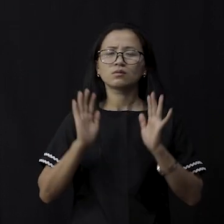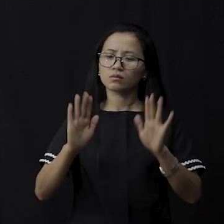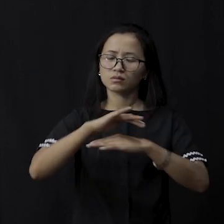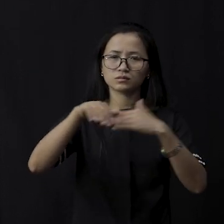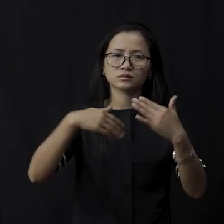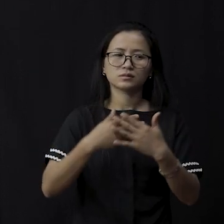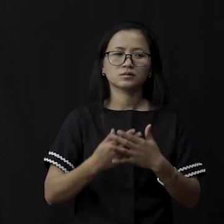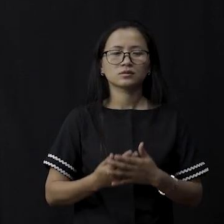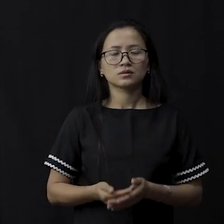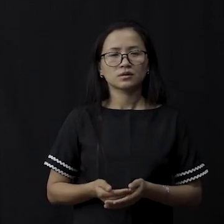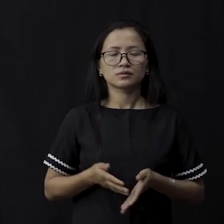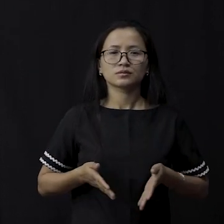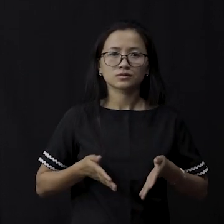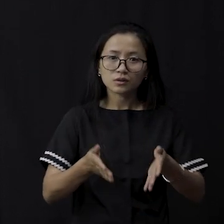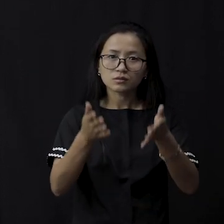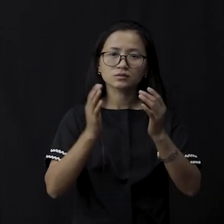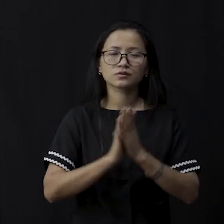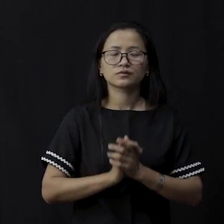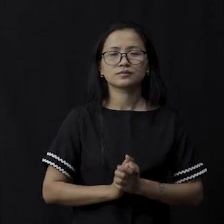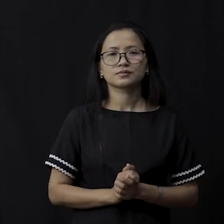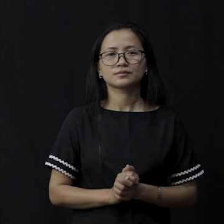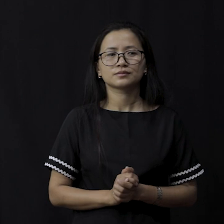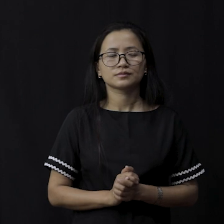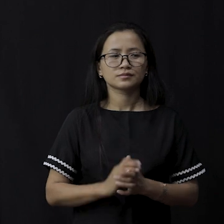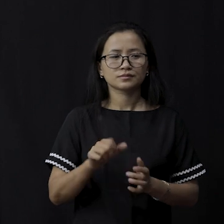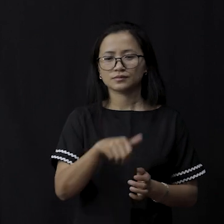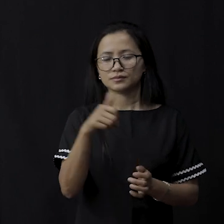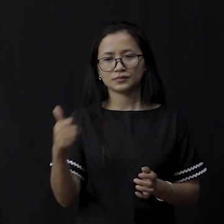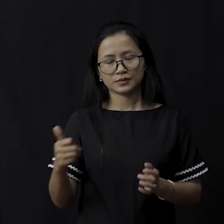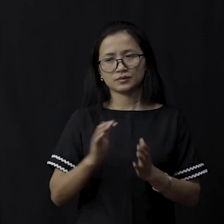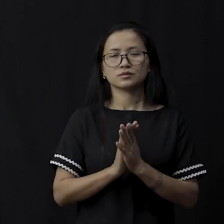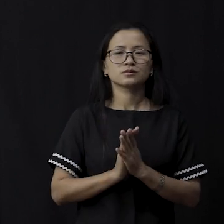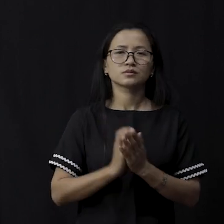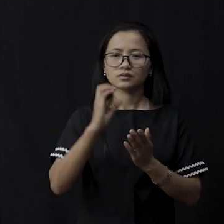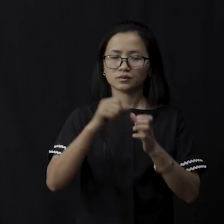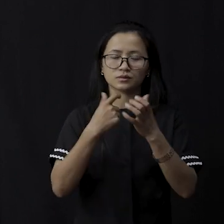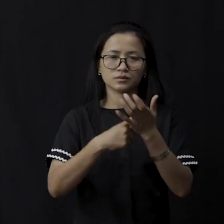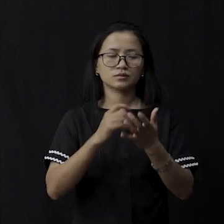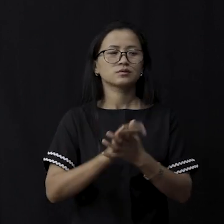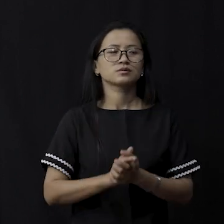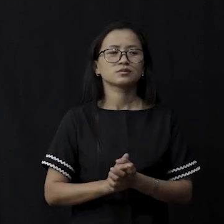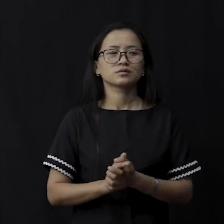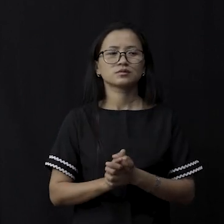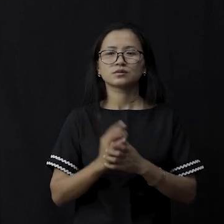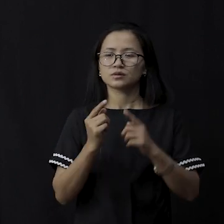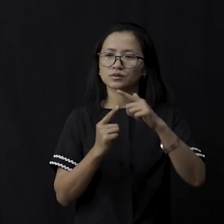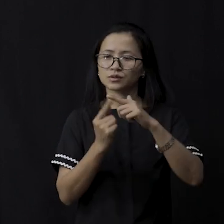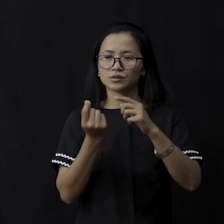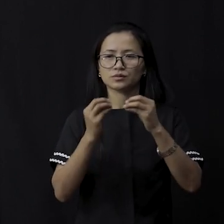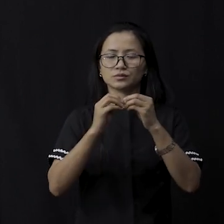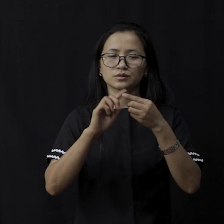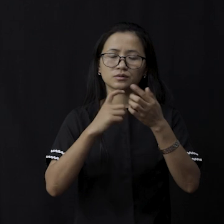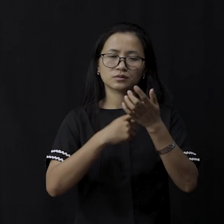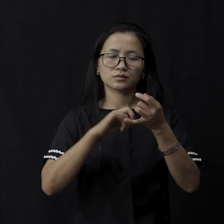these are sources of carbs. Then again, you will have another source of carbohydrates, is tubers. Tubers means